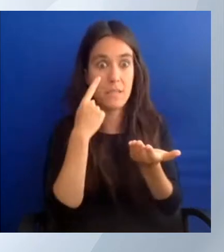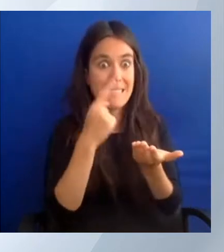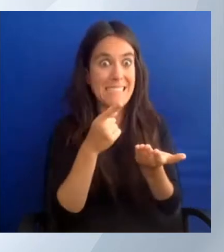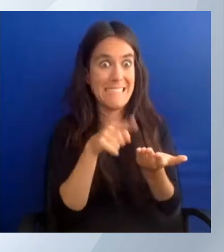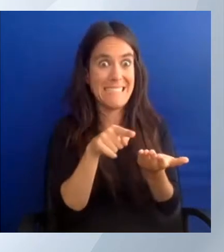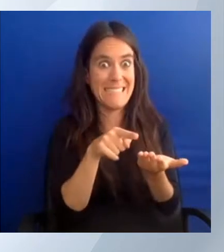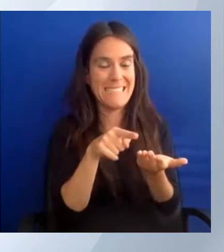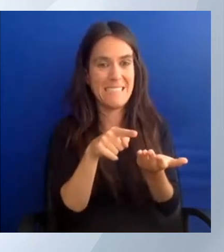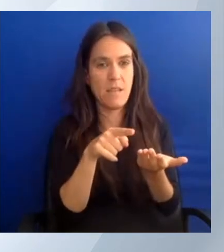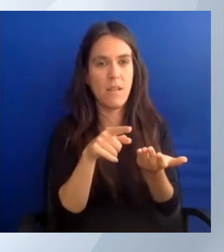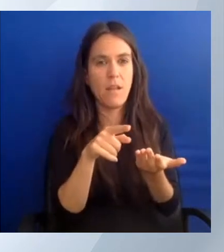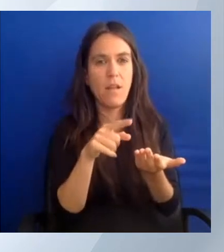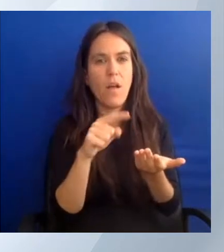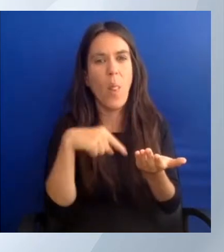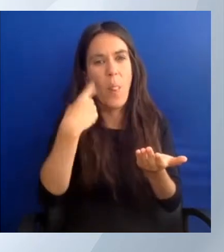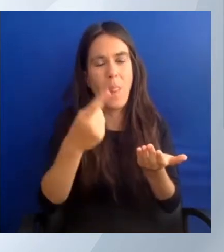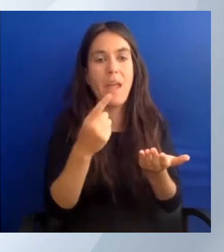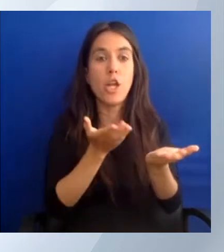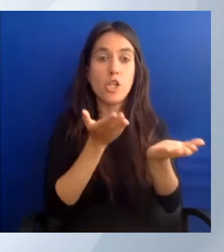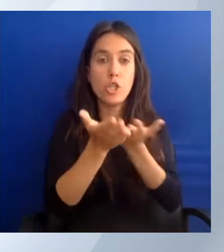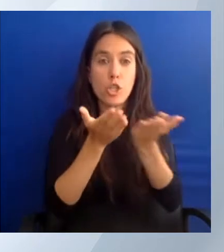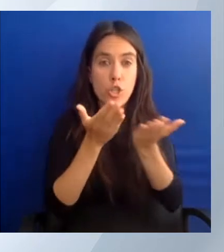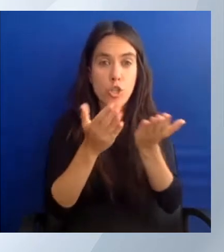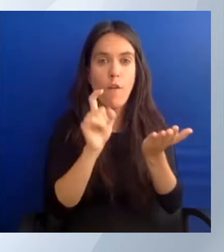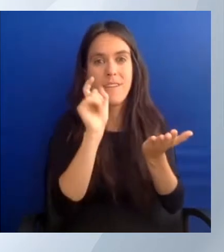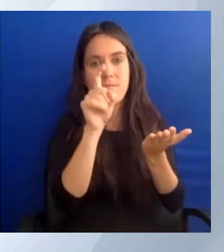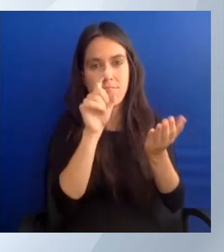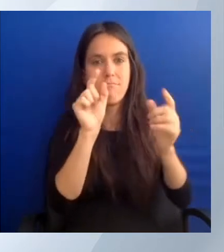my service and a method on it,